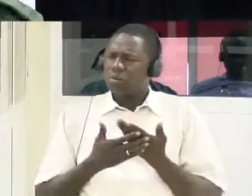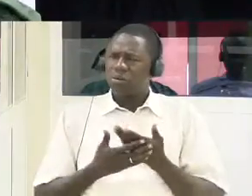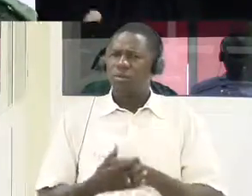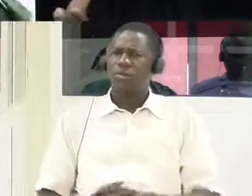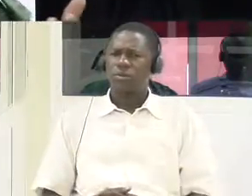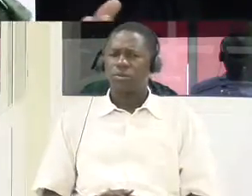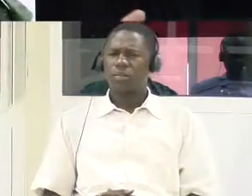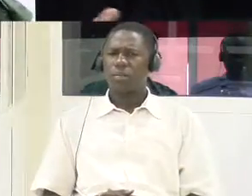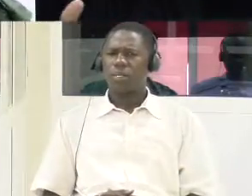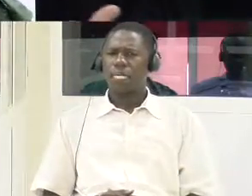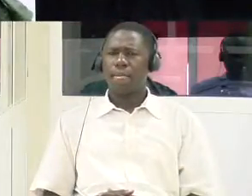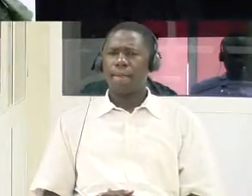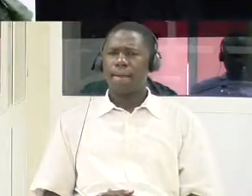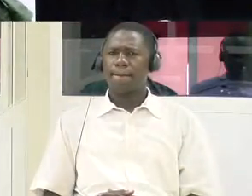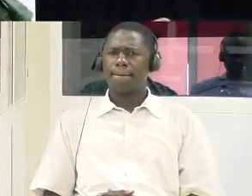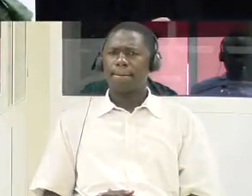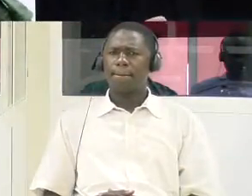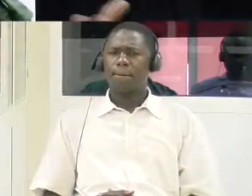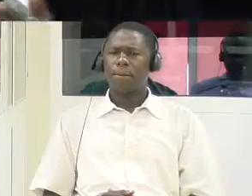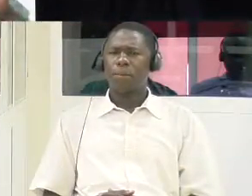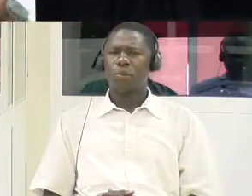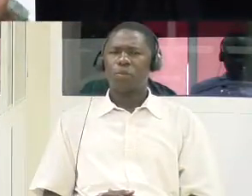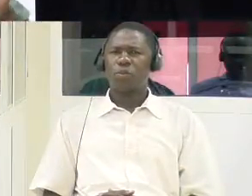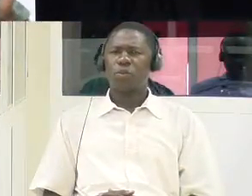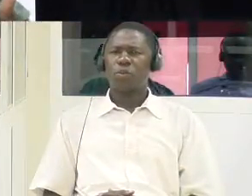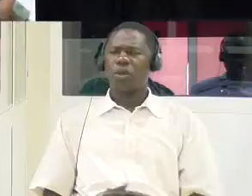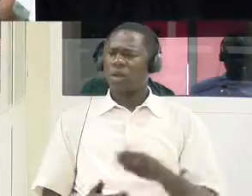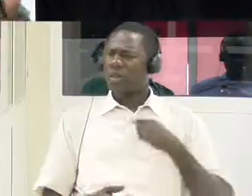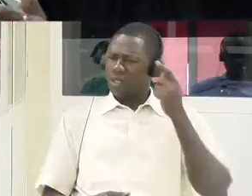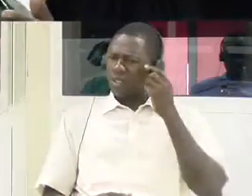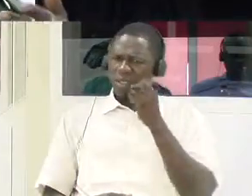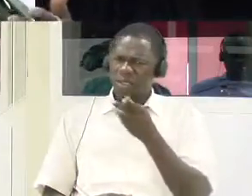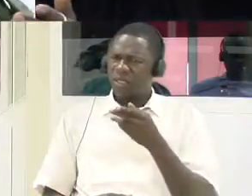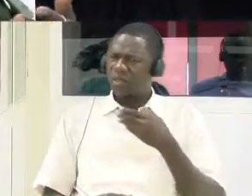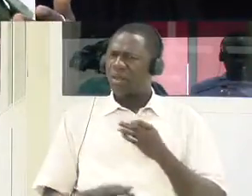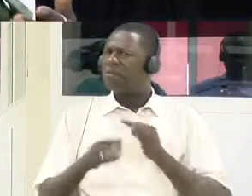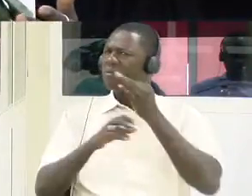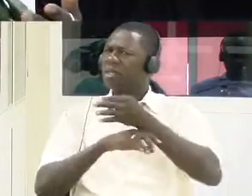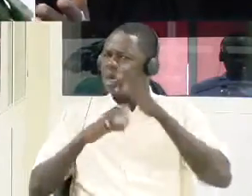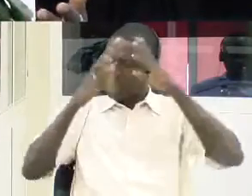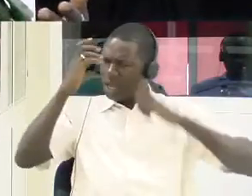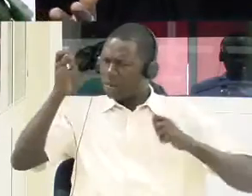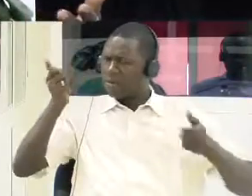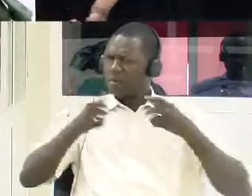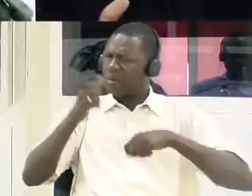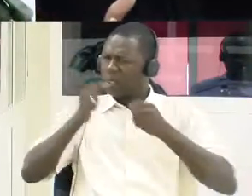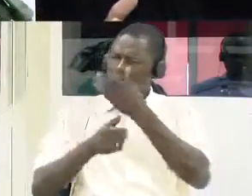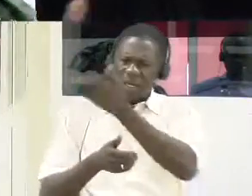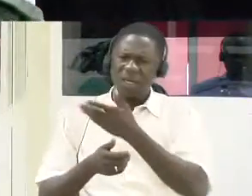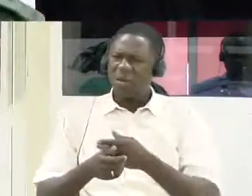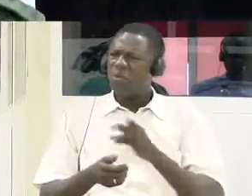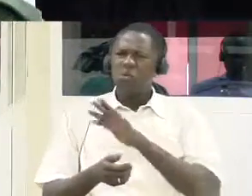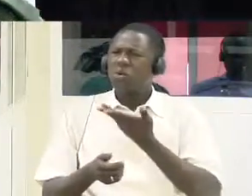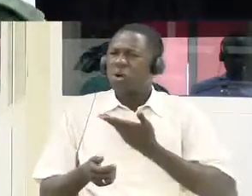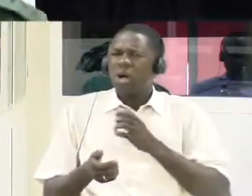considering that in Fajara Barracks, we don't have weapons. Our guys are on standby, roughly almost about 800 to 900